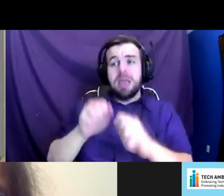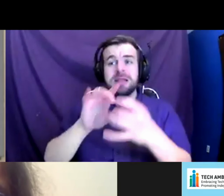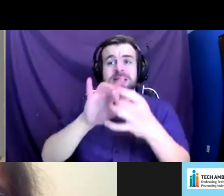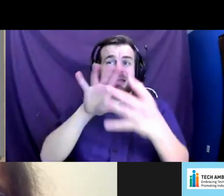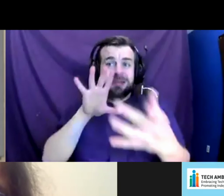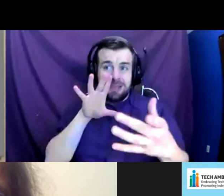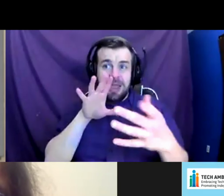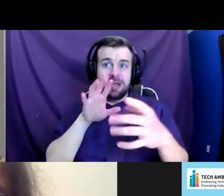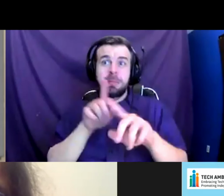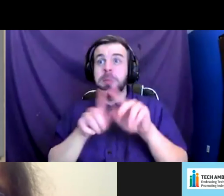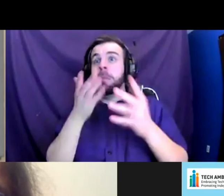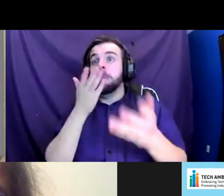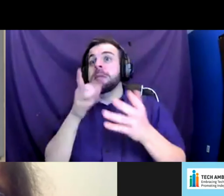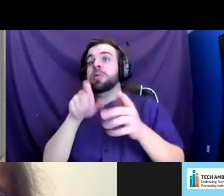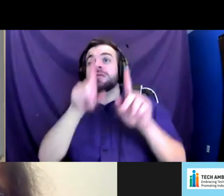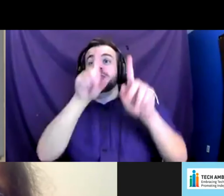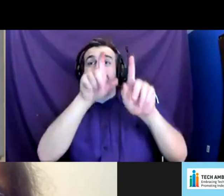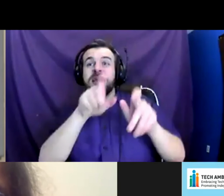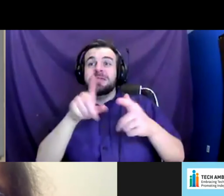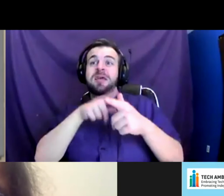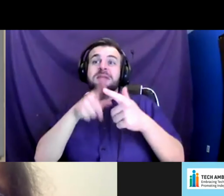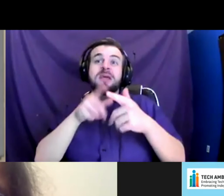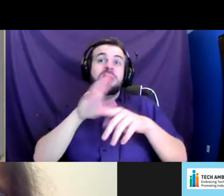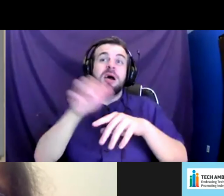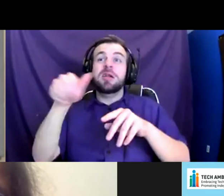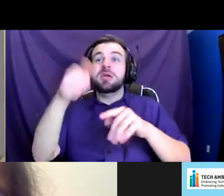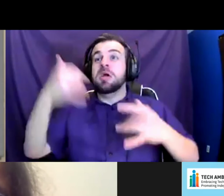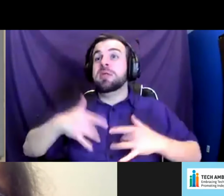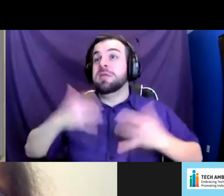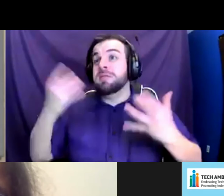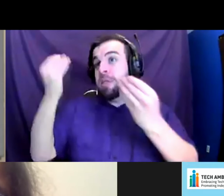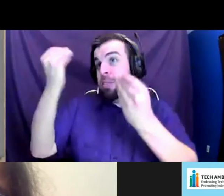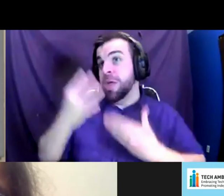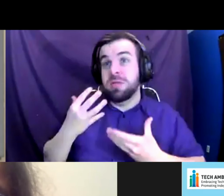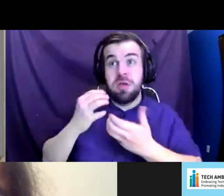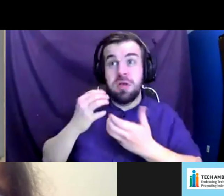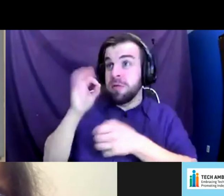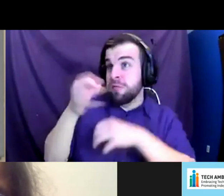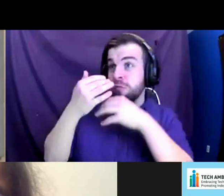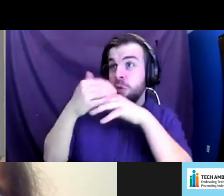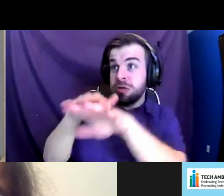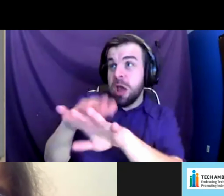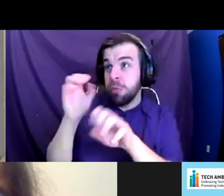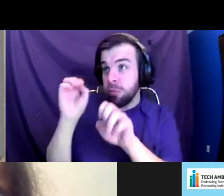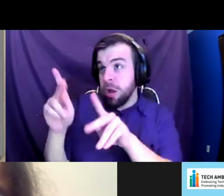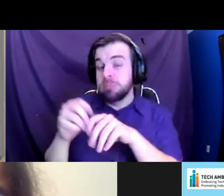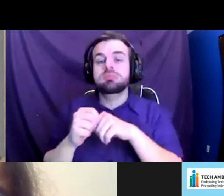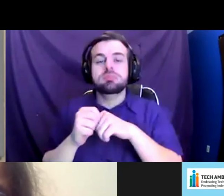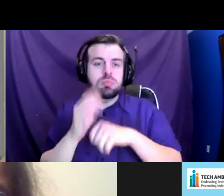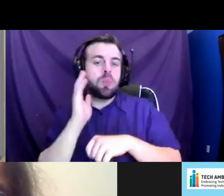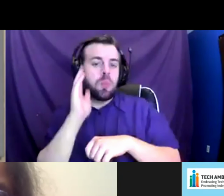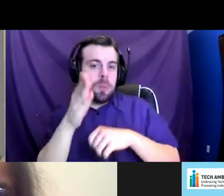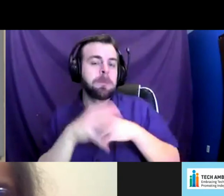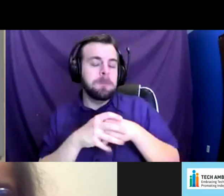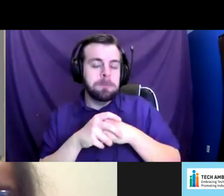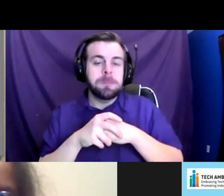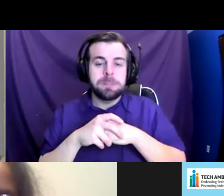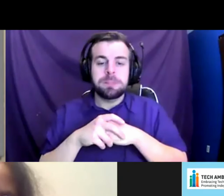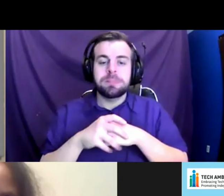events and let us know if you check it out, how that worked out, Tanner. Okay. All right. Thank you very much for